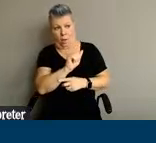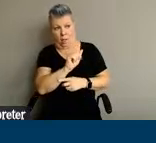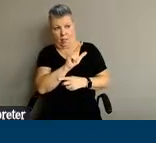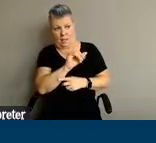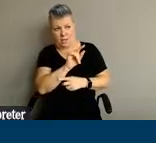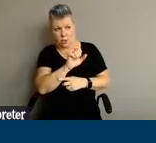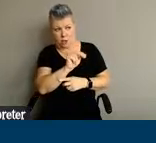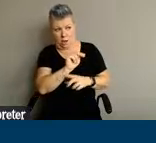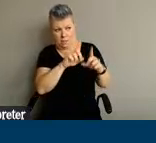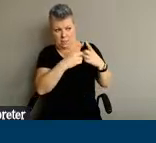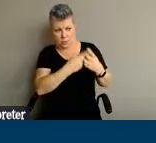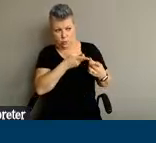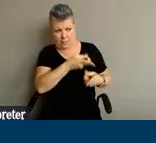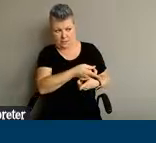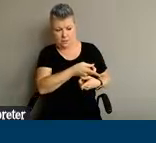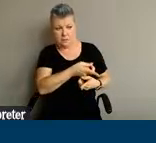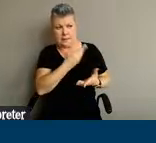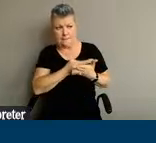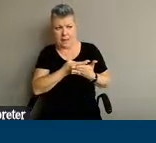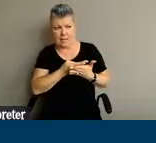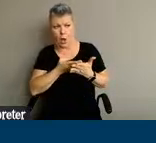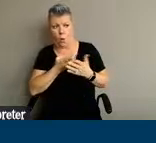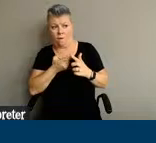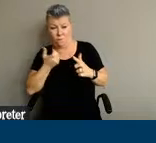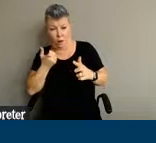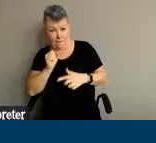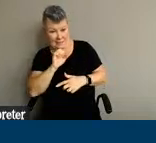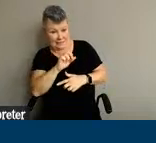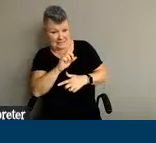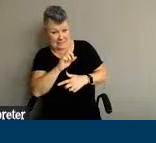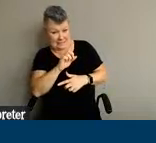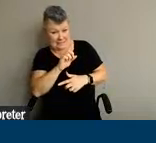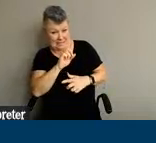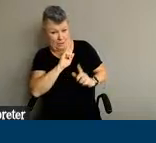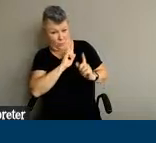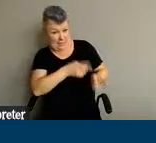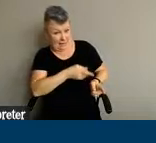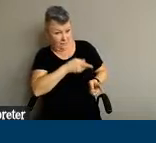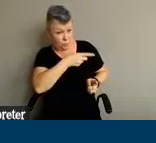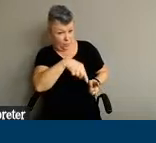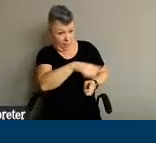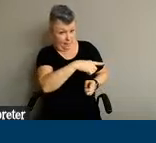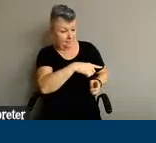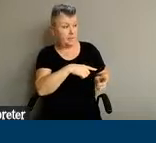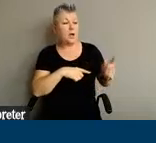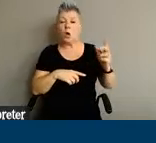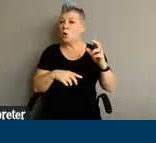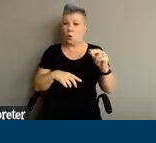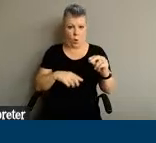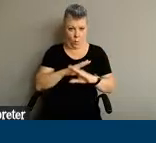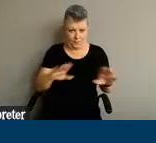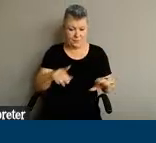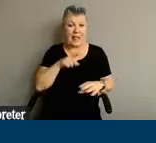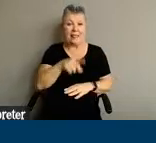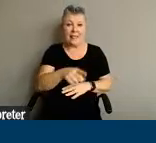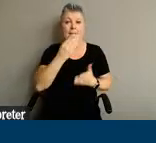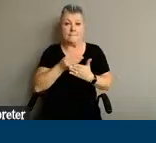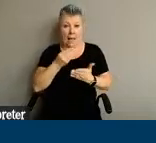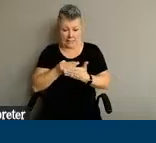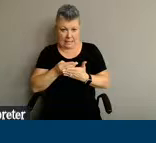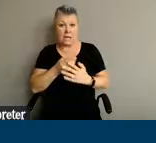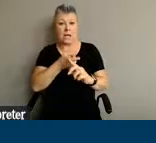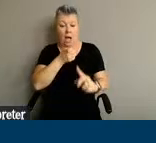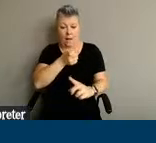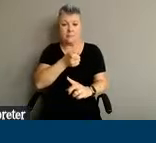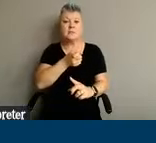them, no, or does it go directly to them? it goes directly. Yes, go ahead, Seth. So they interact directly with DESE. Our department supports